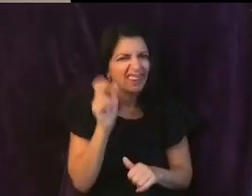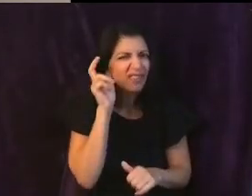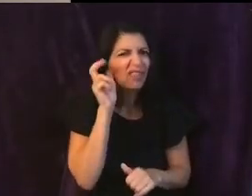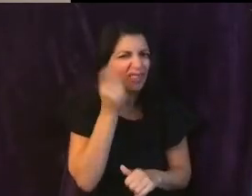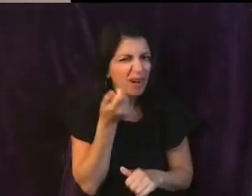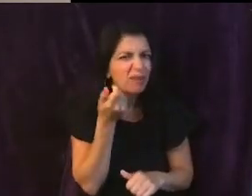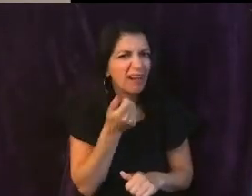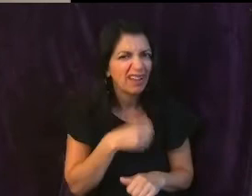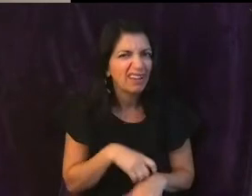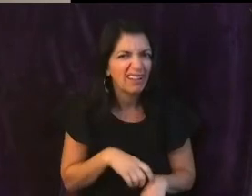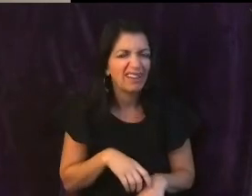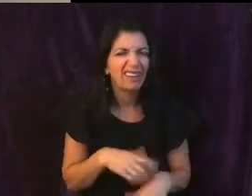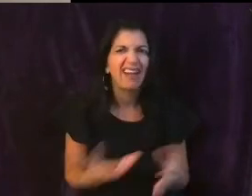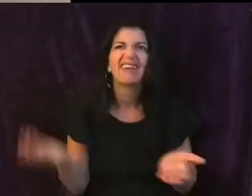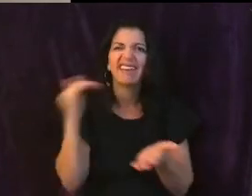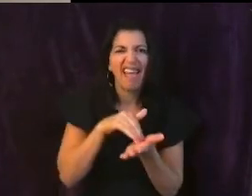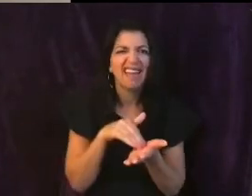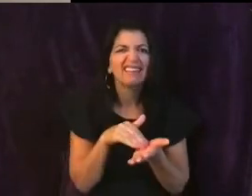One more.